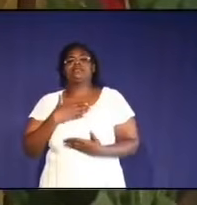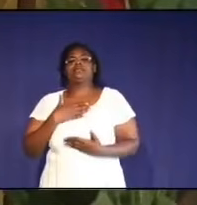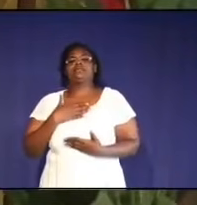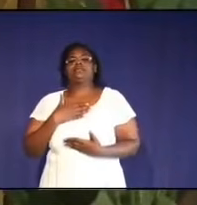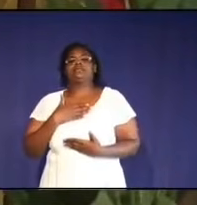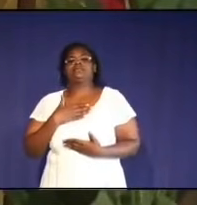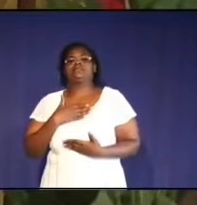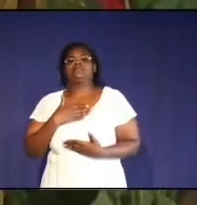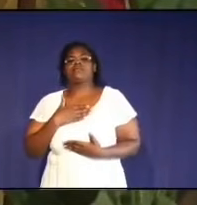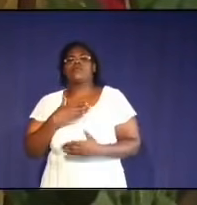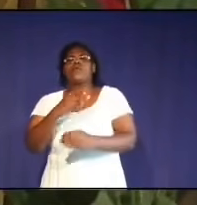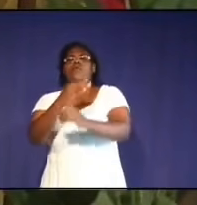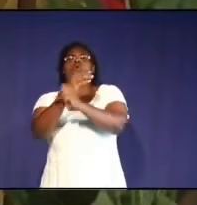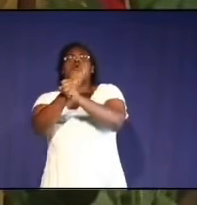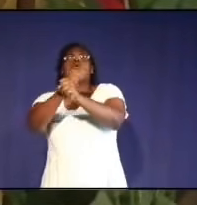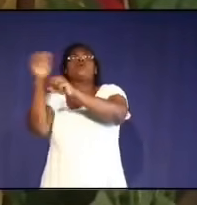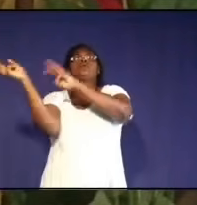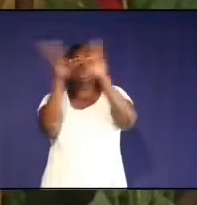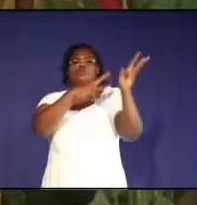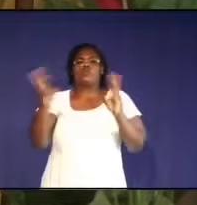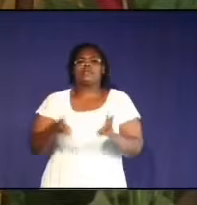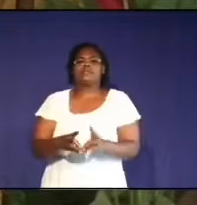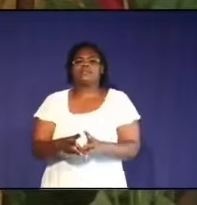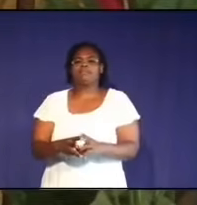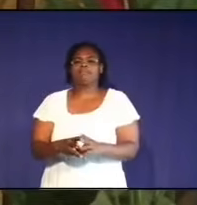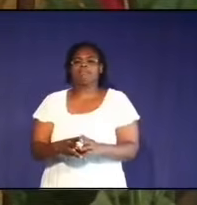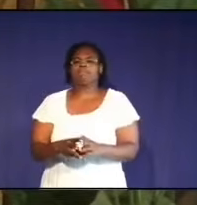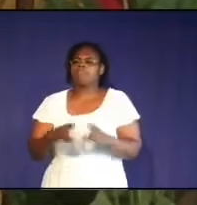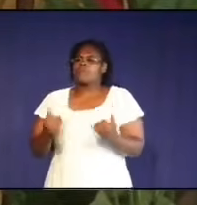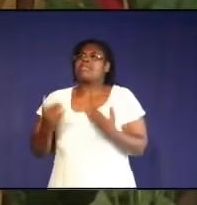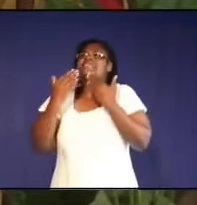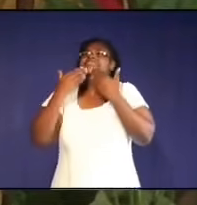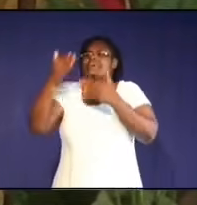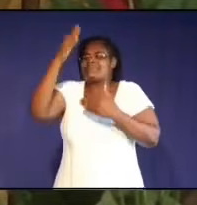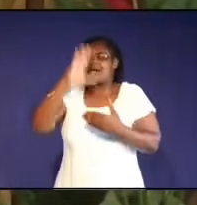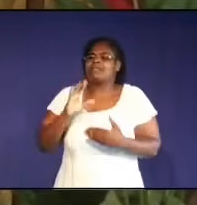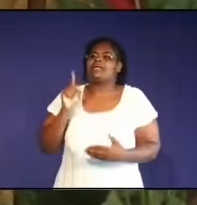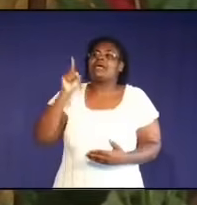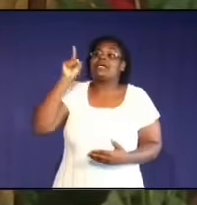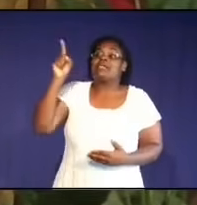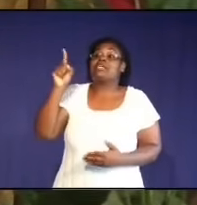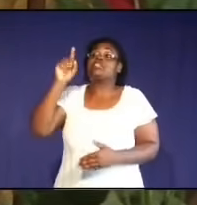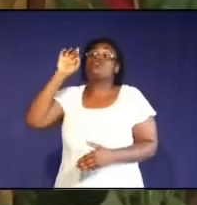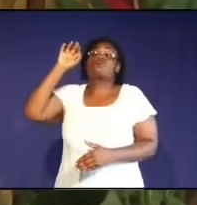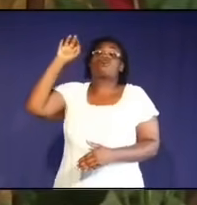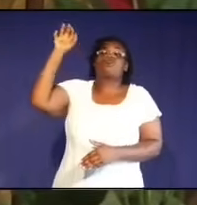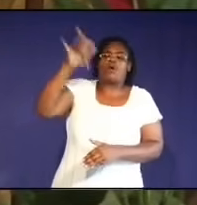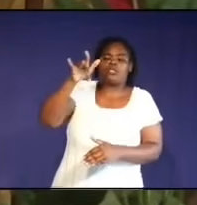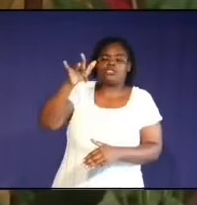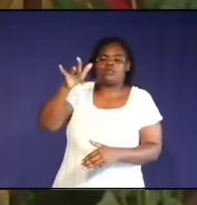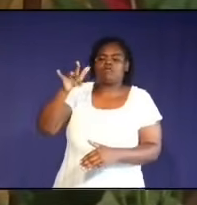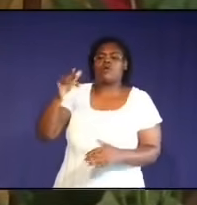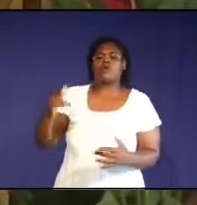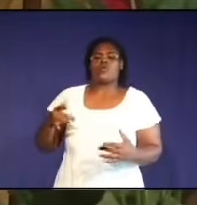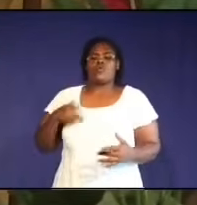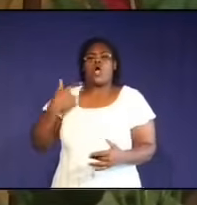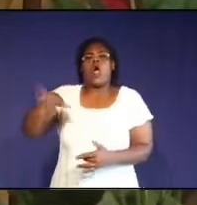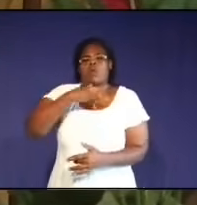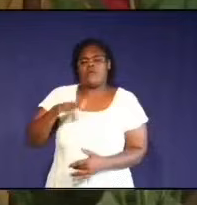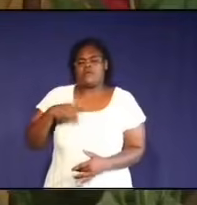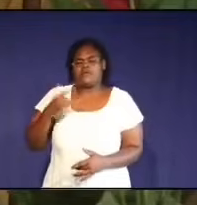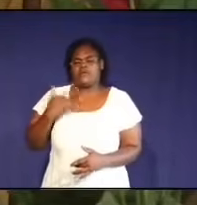the winds. I thank God he is touched with the feelings of your